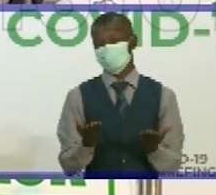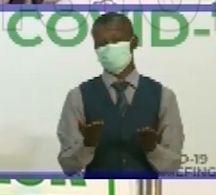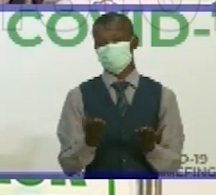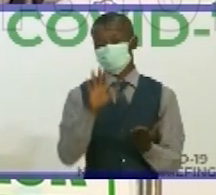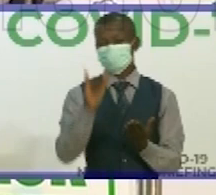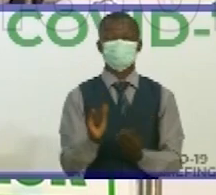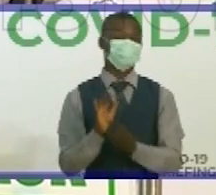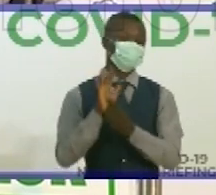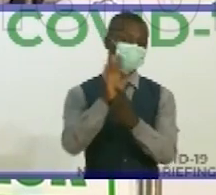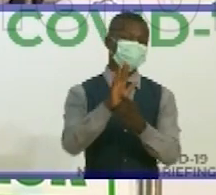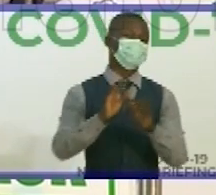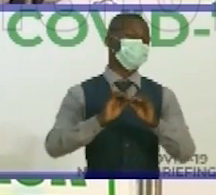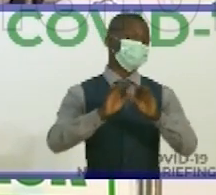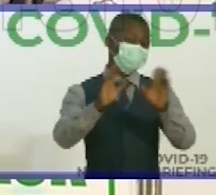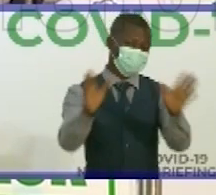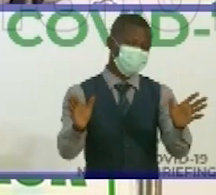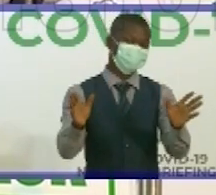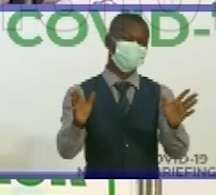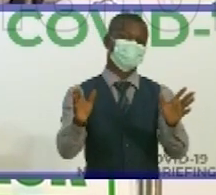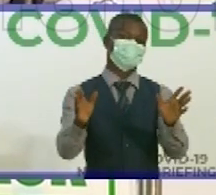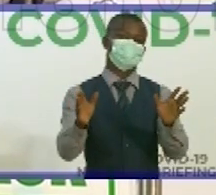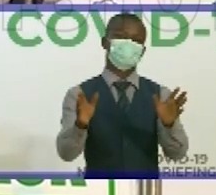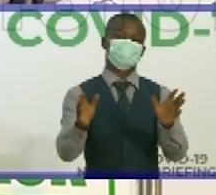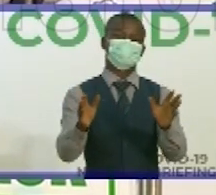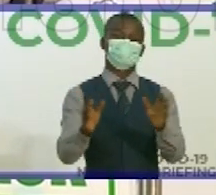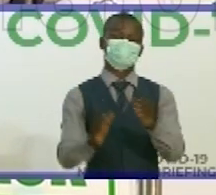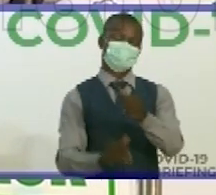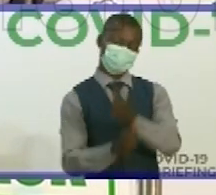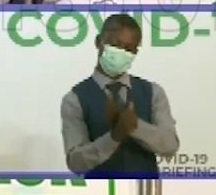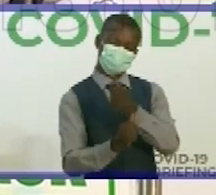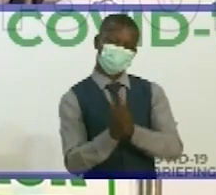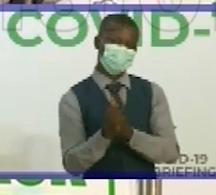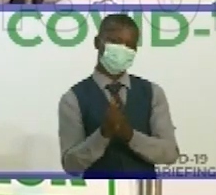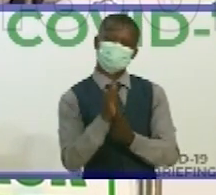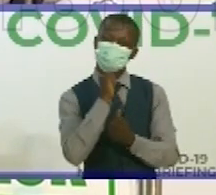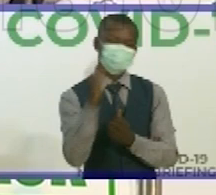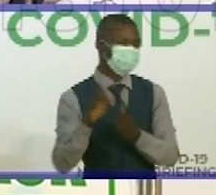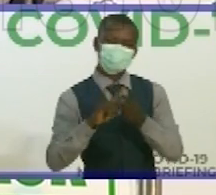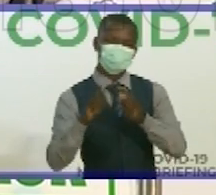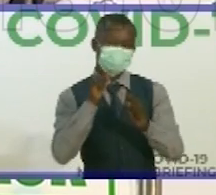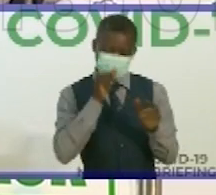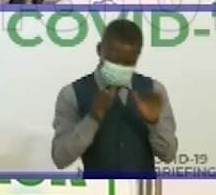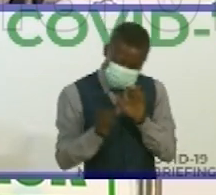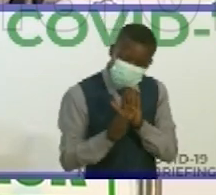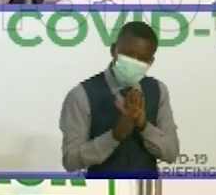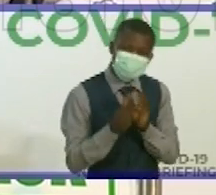by showing that there is no shame and no danger and nothing to hide about COVID-19.